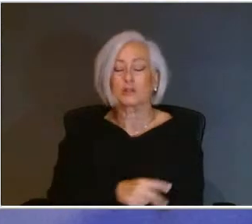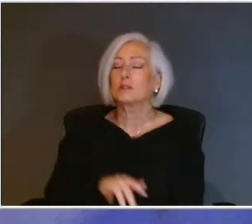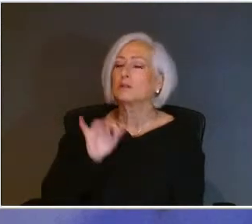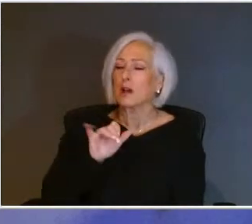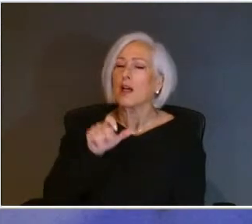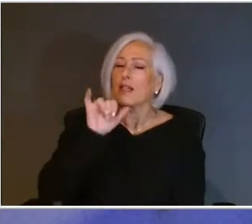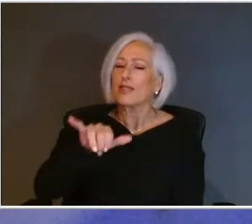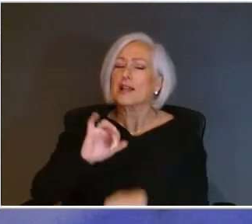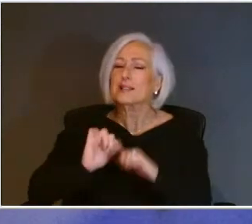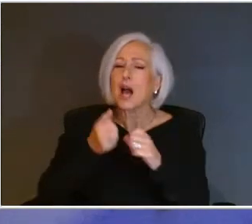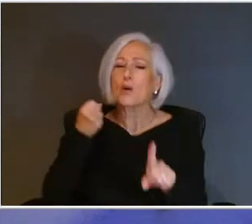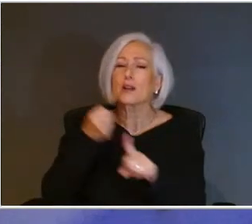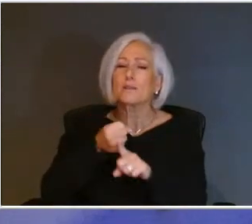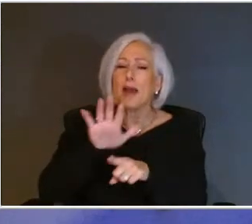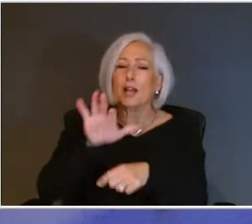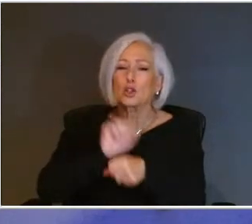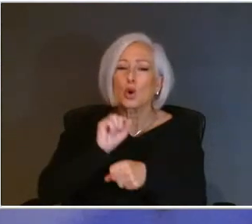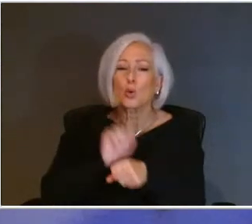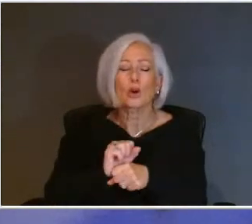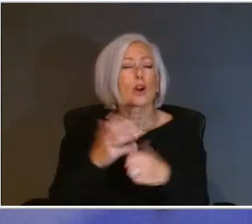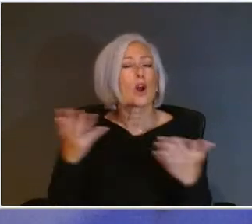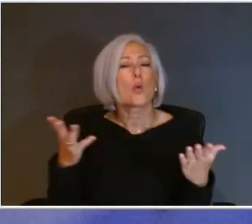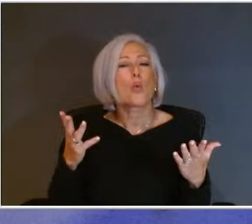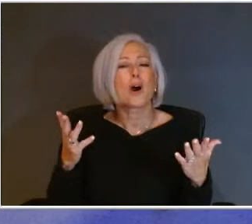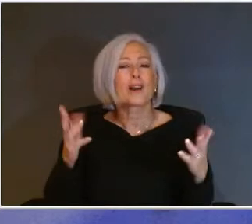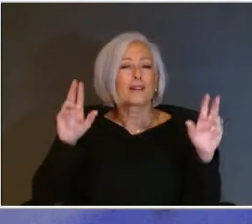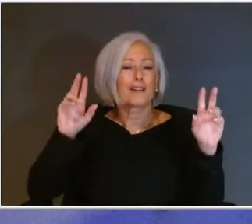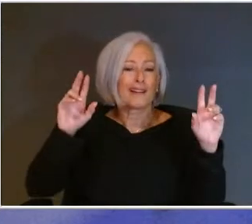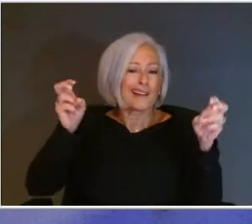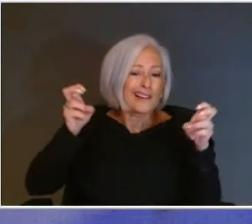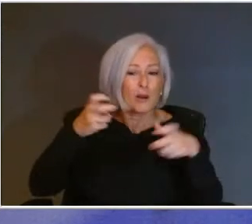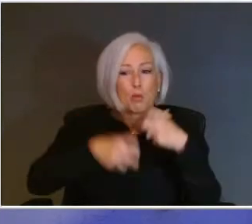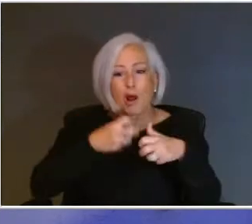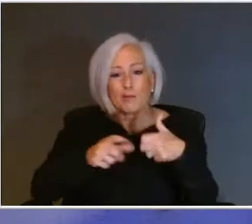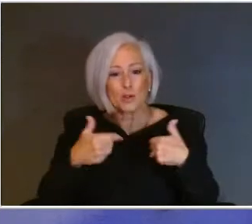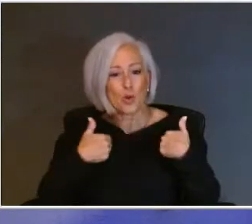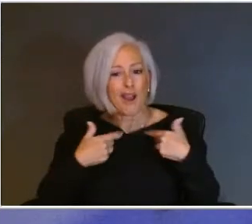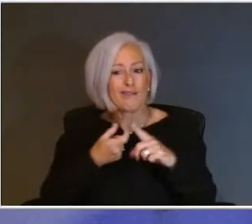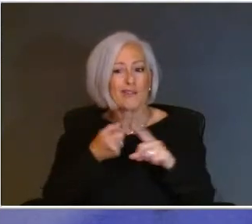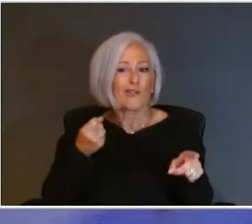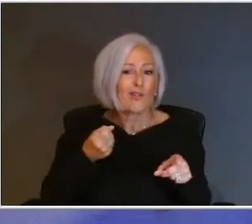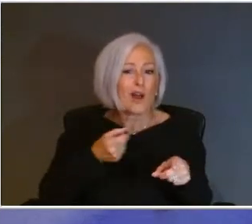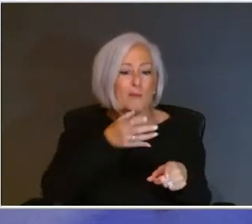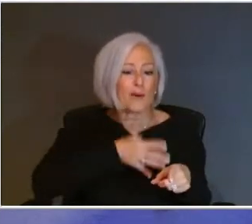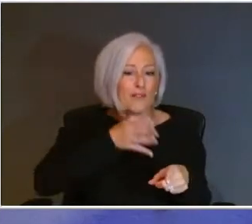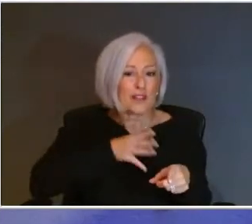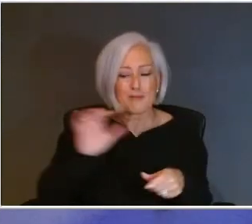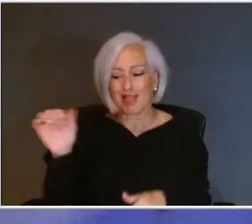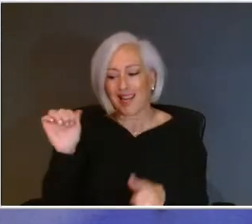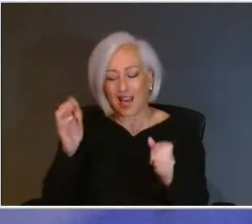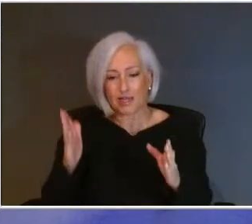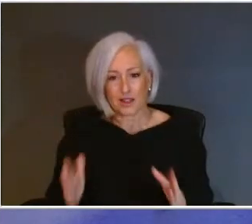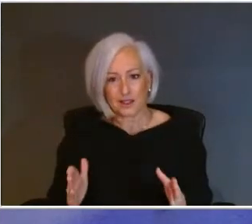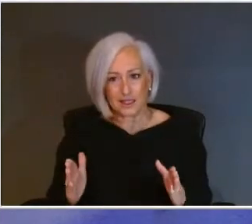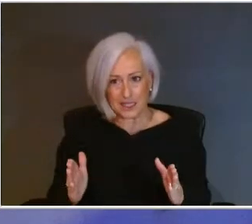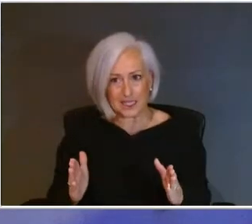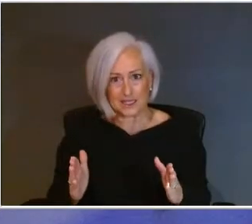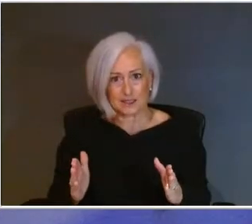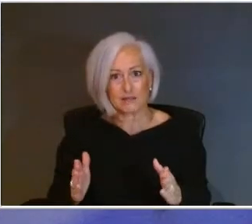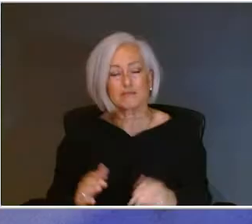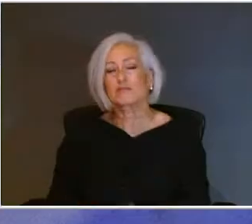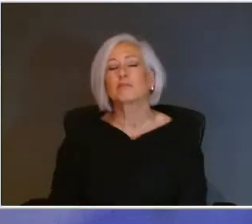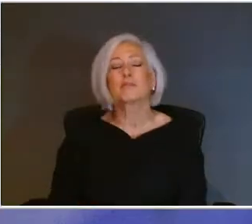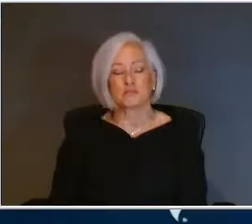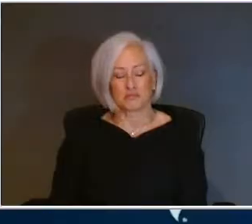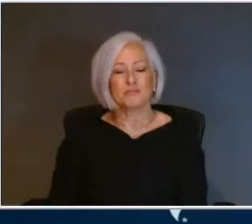What are some specific issues that you're hearing from female athletes specifically that are really tailored to female issues? Yeah. So I'd